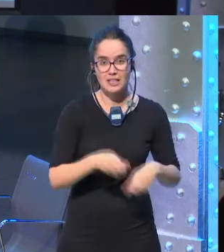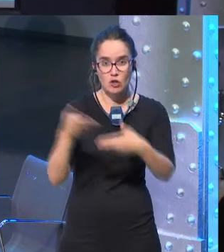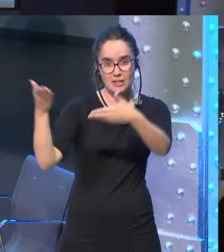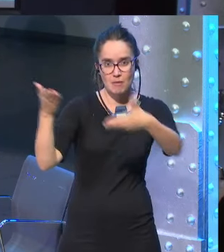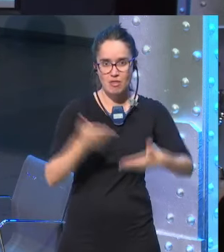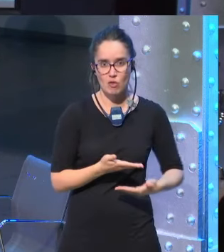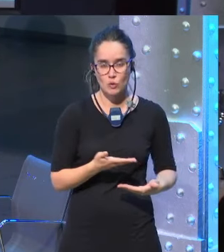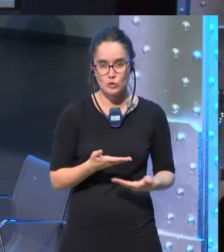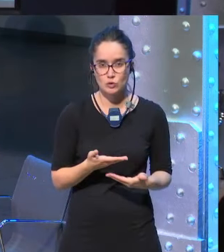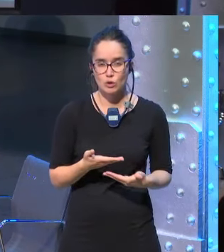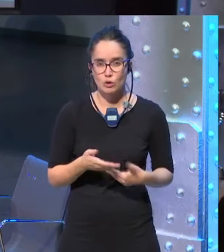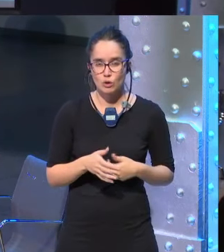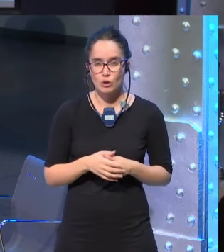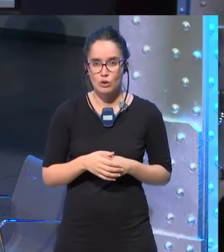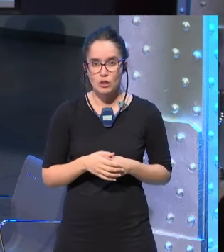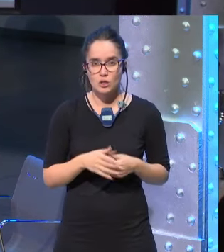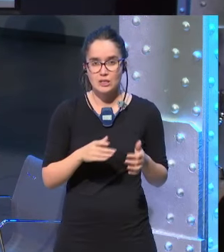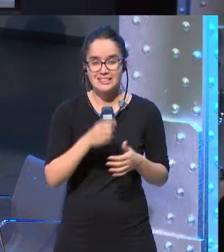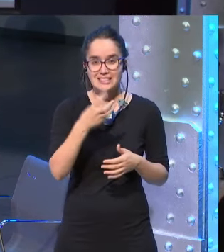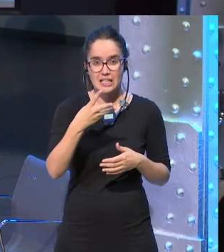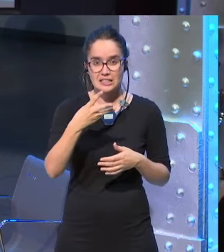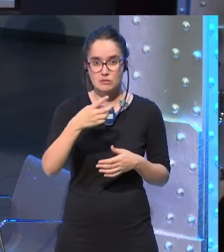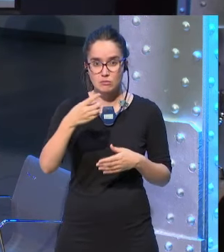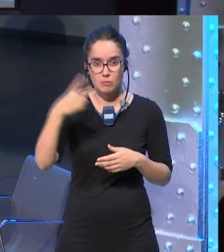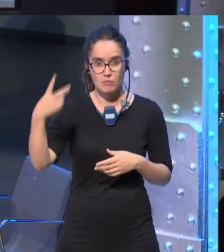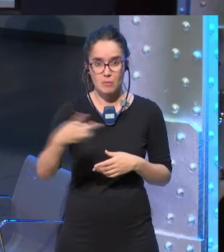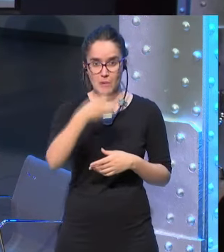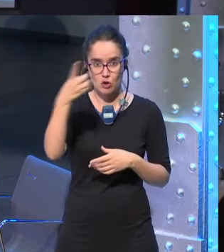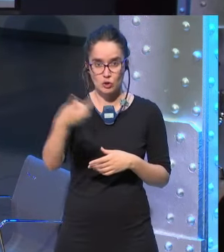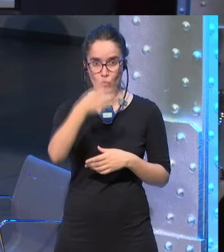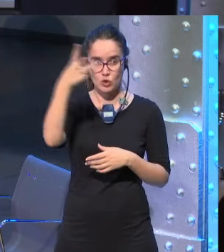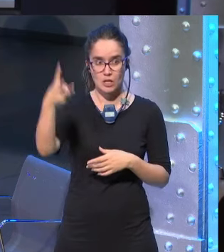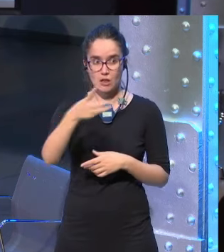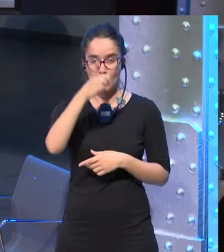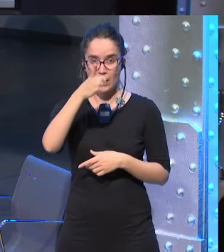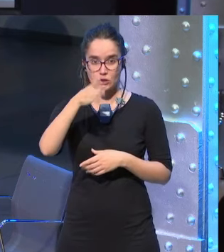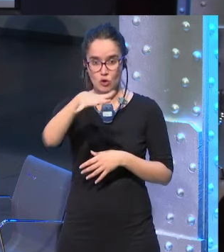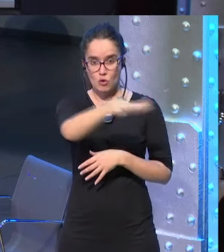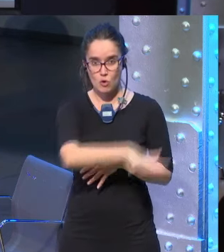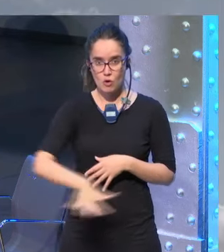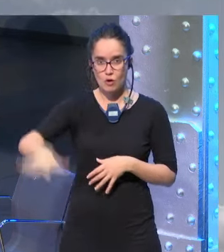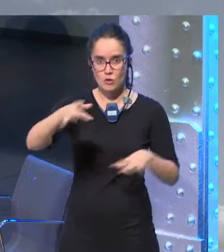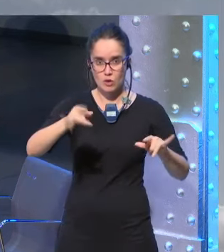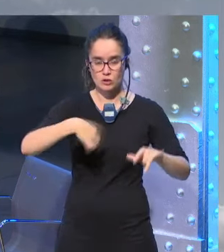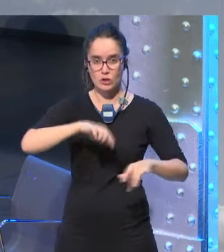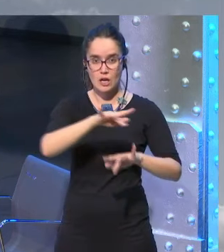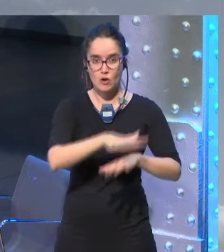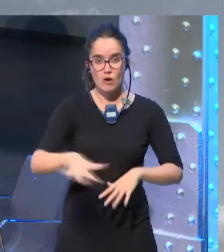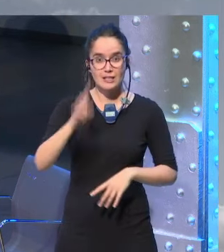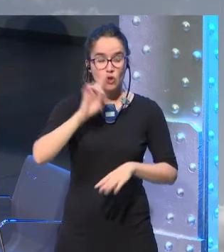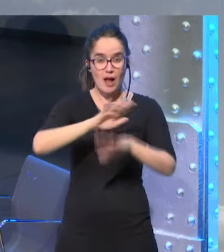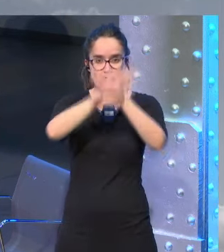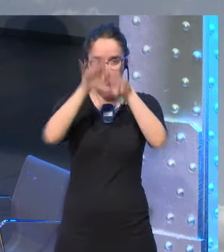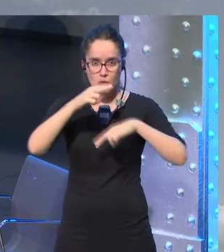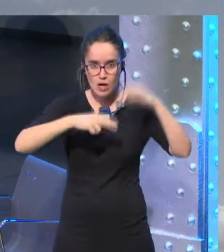two upper floors. So it's a 3-story unit. This is the parcel that we got. This is roughly how it will look, but I'm not so interested in renderings.